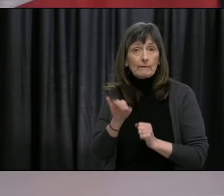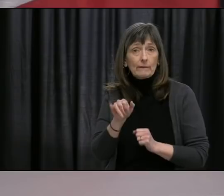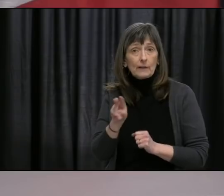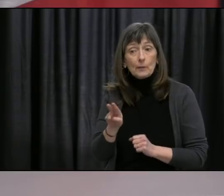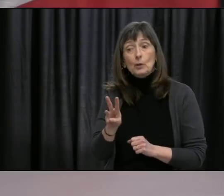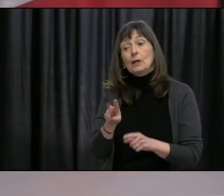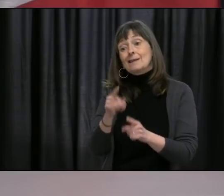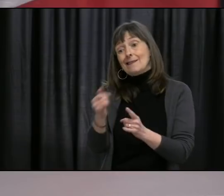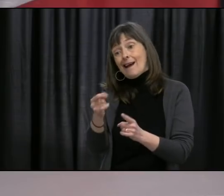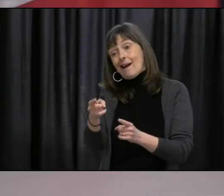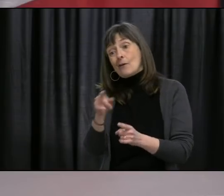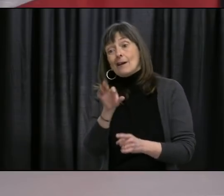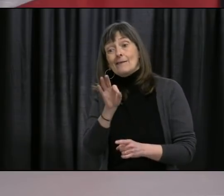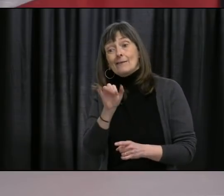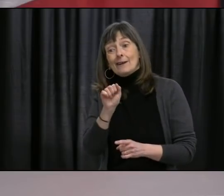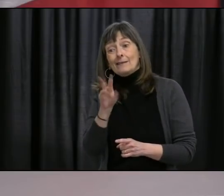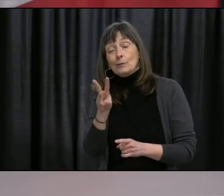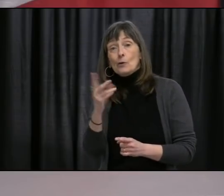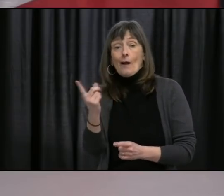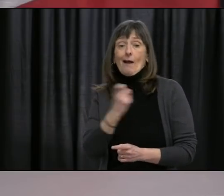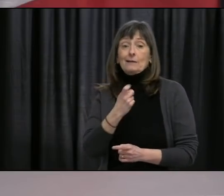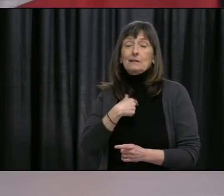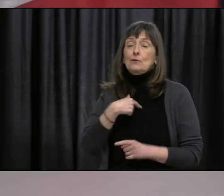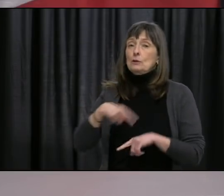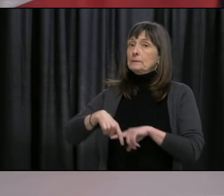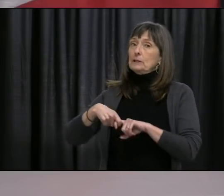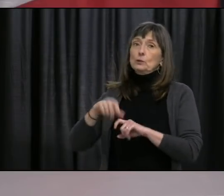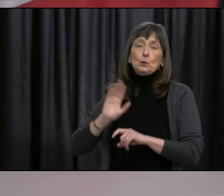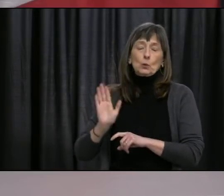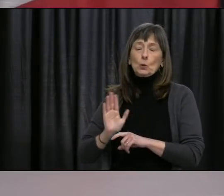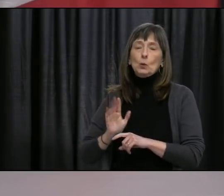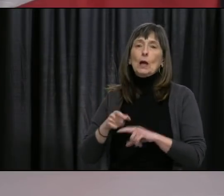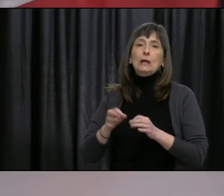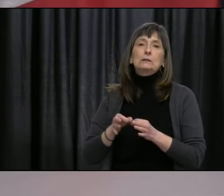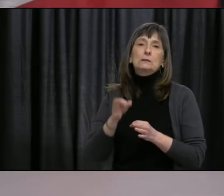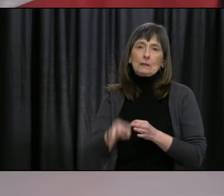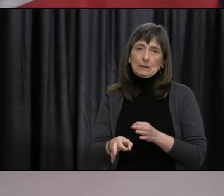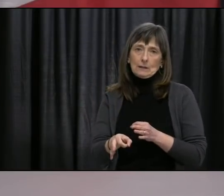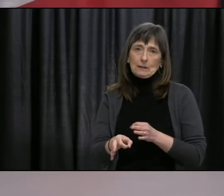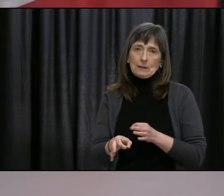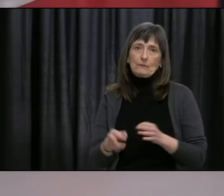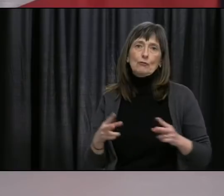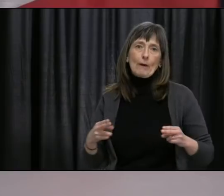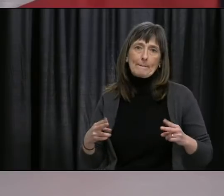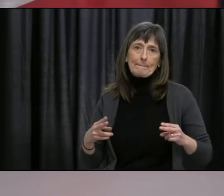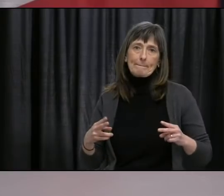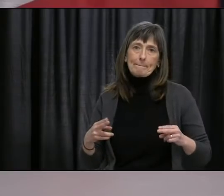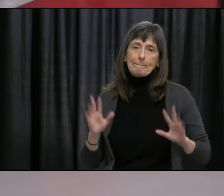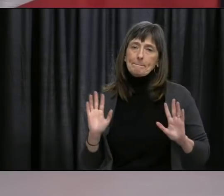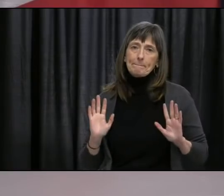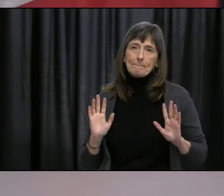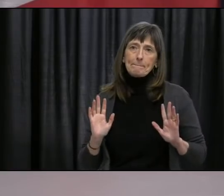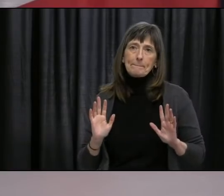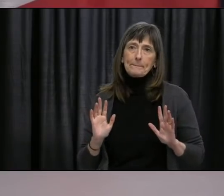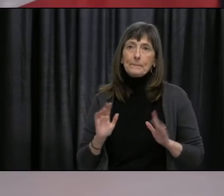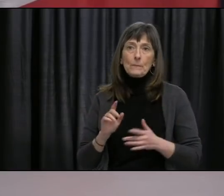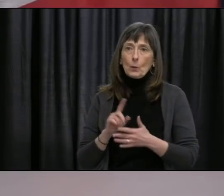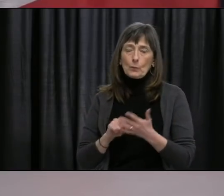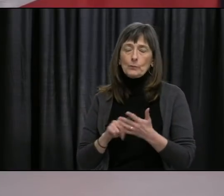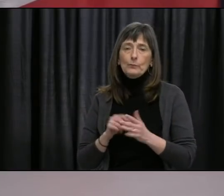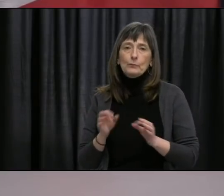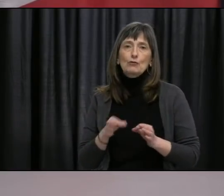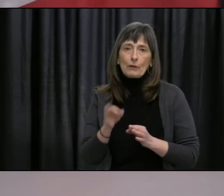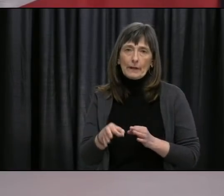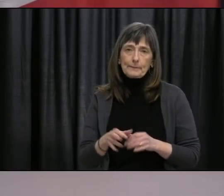asking for is a delay, not a suspension or not a cancellation of the crab fishery. So right now, they're working very closely